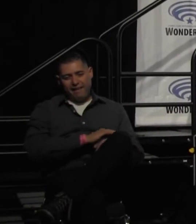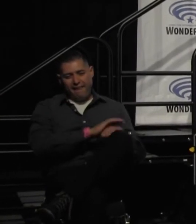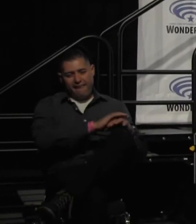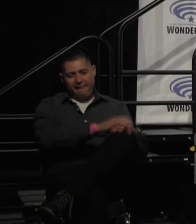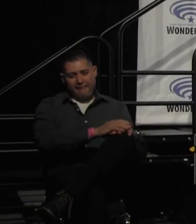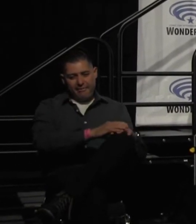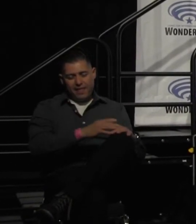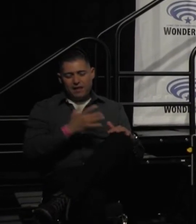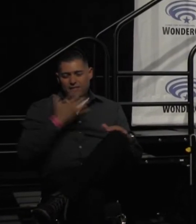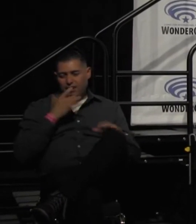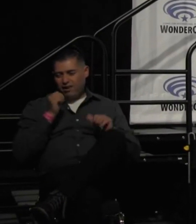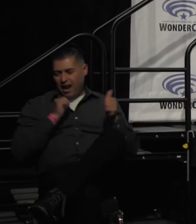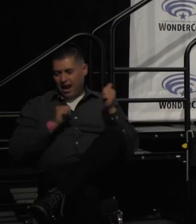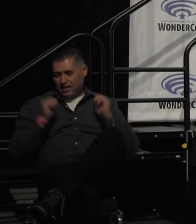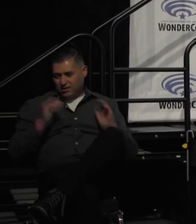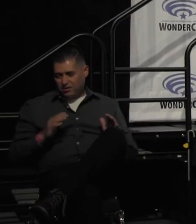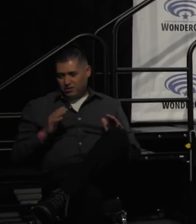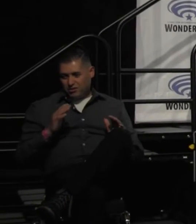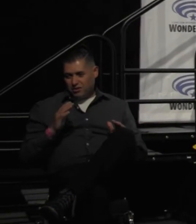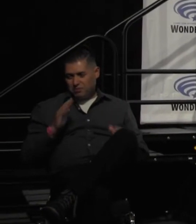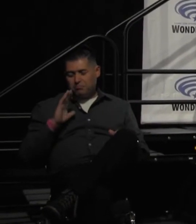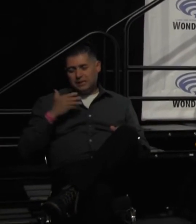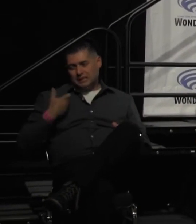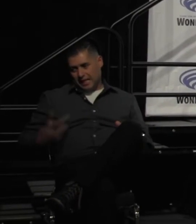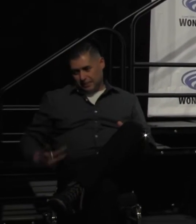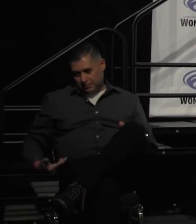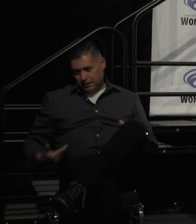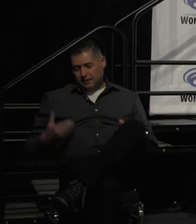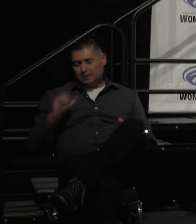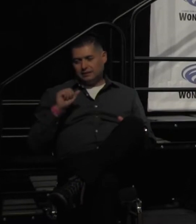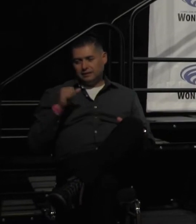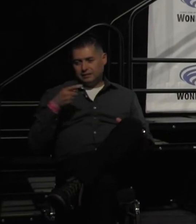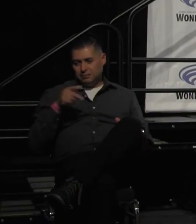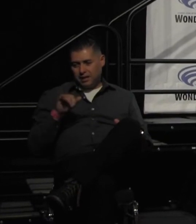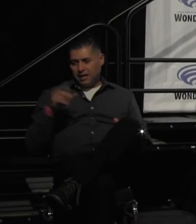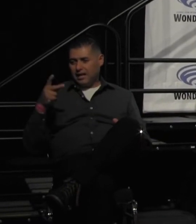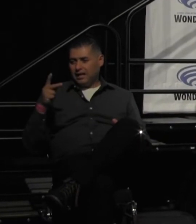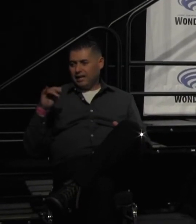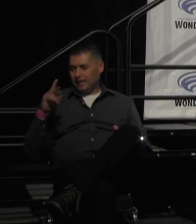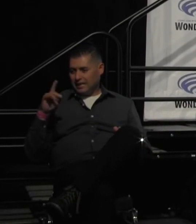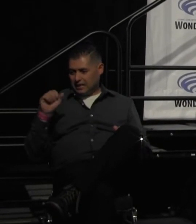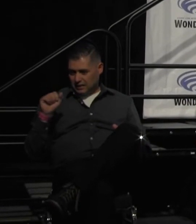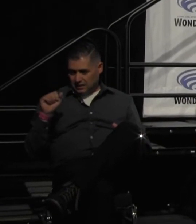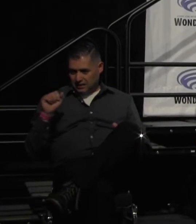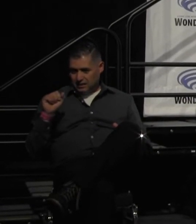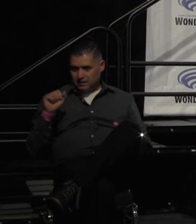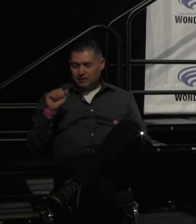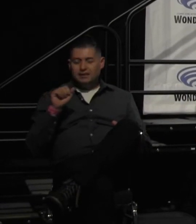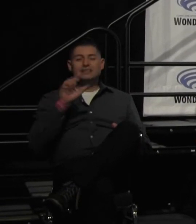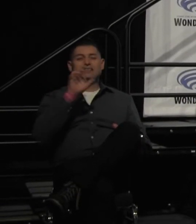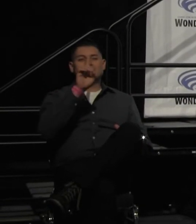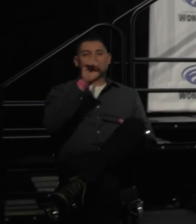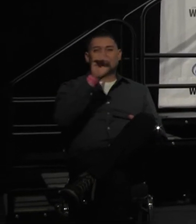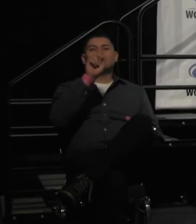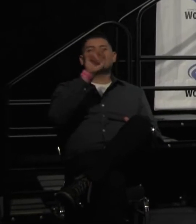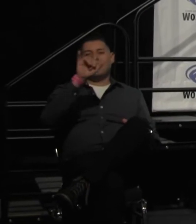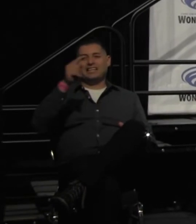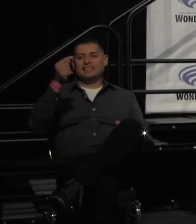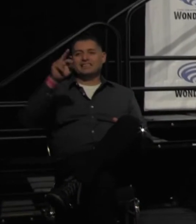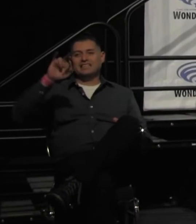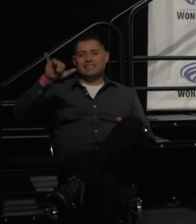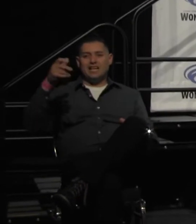My favorite actor, besides me, Spy Kids, Spy from Spy Kids. it's Spy Kids. Danny Trejo.